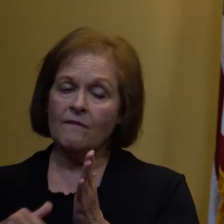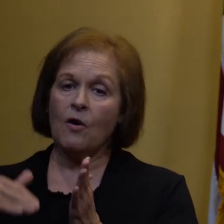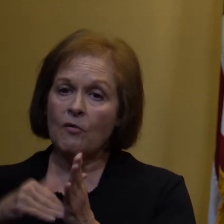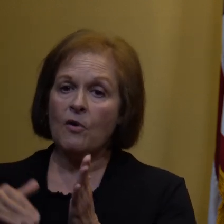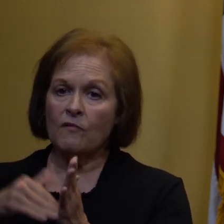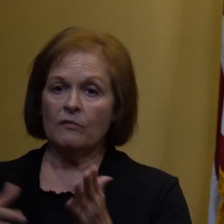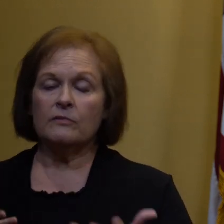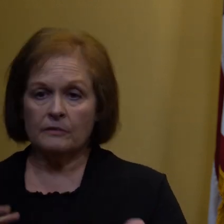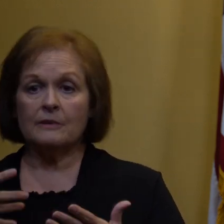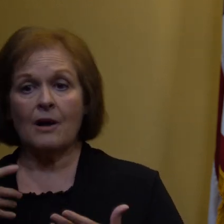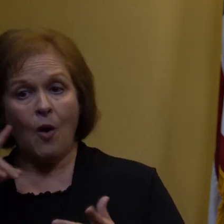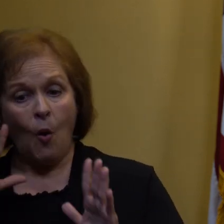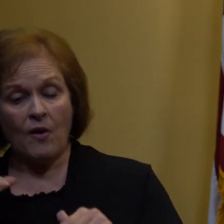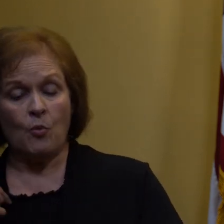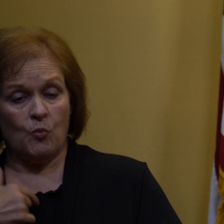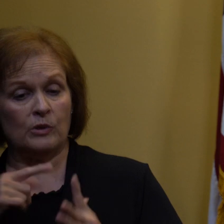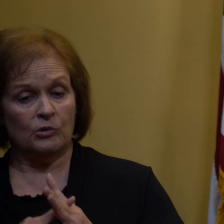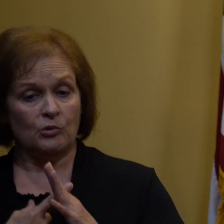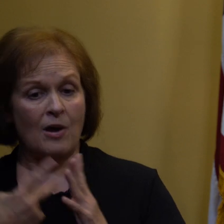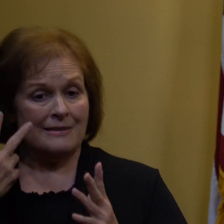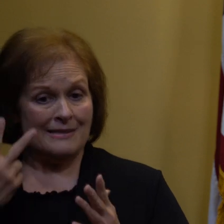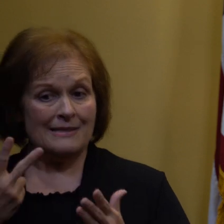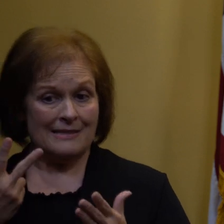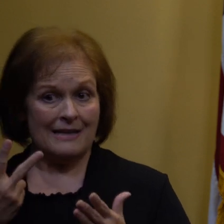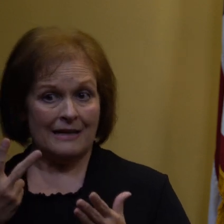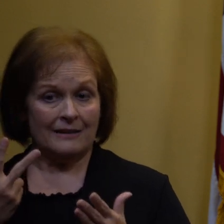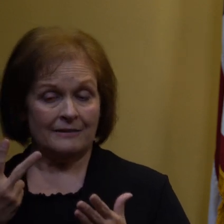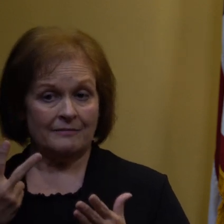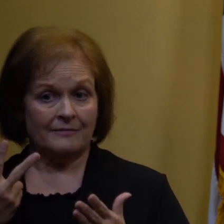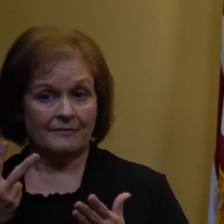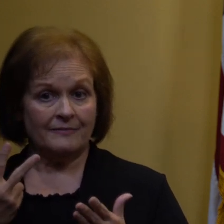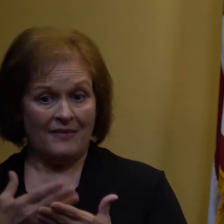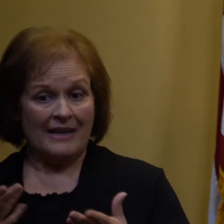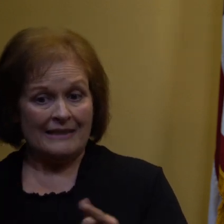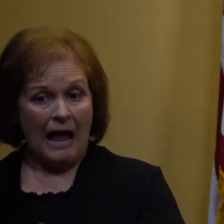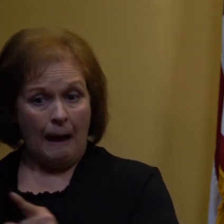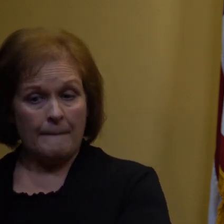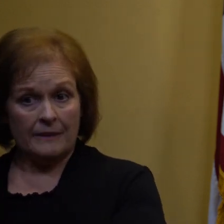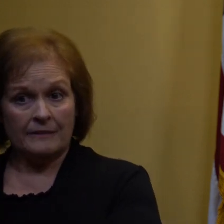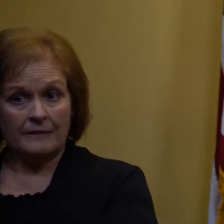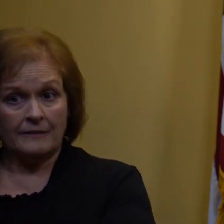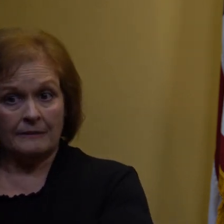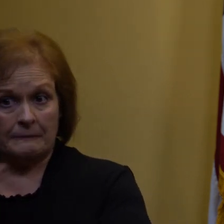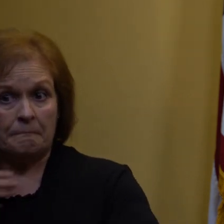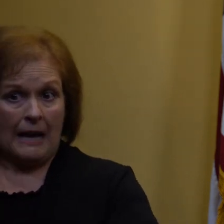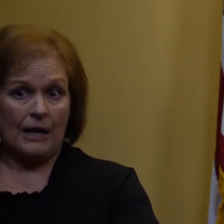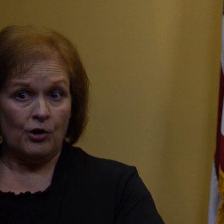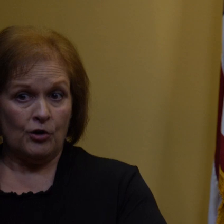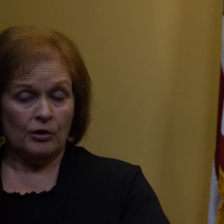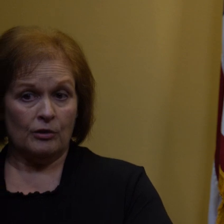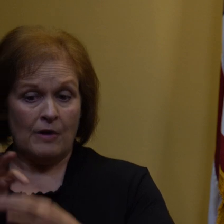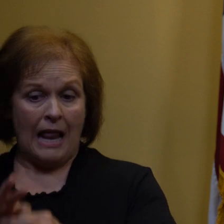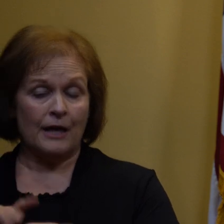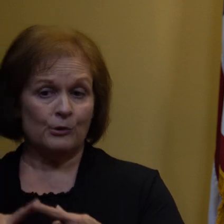hopefully, we'll start to see things happen in a more direct manner as it relates to